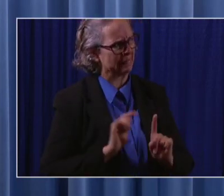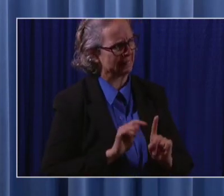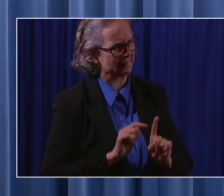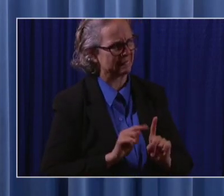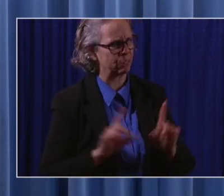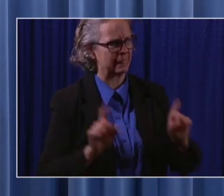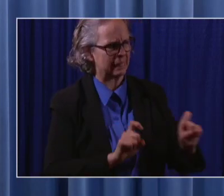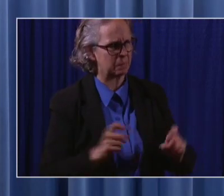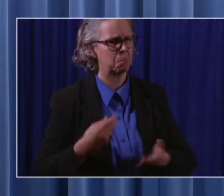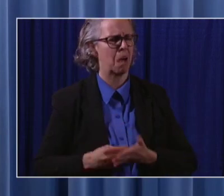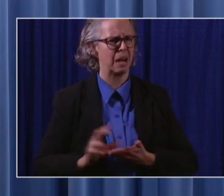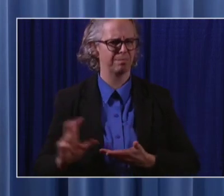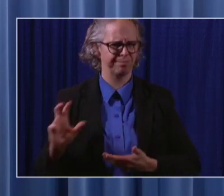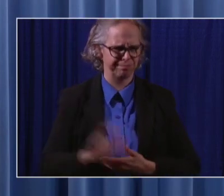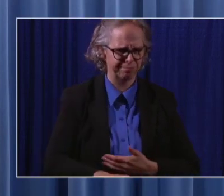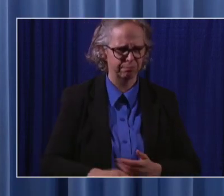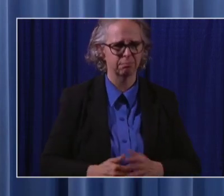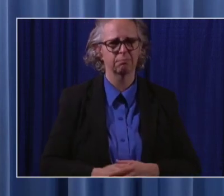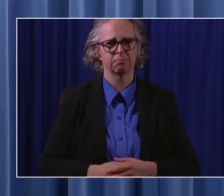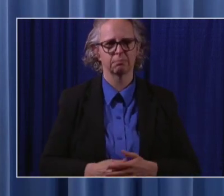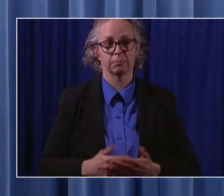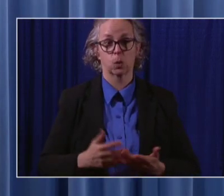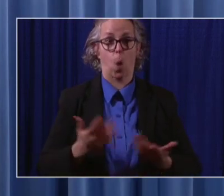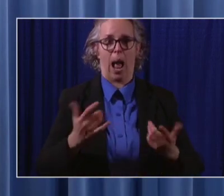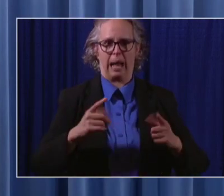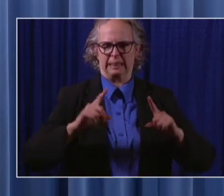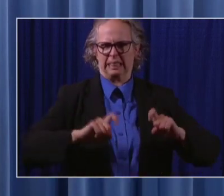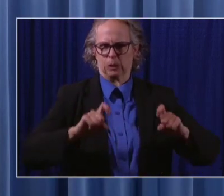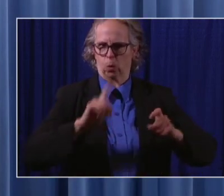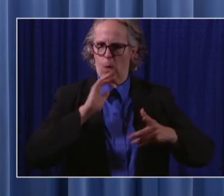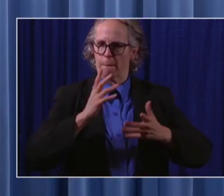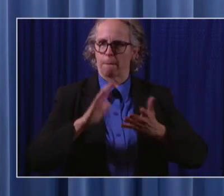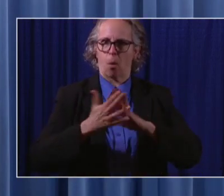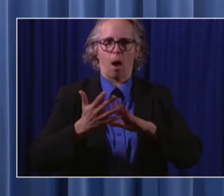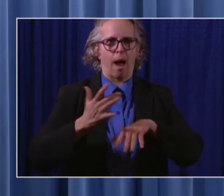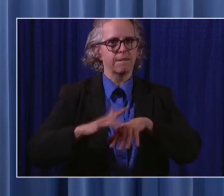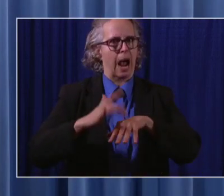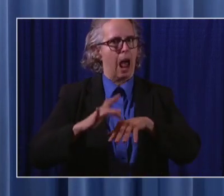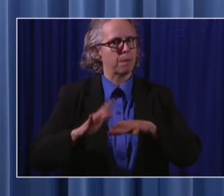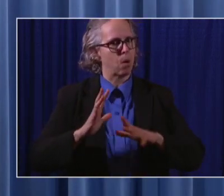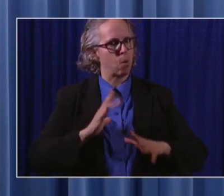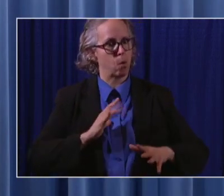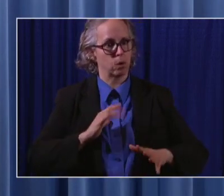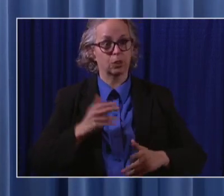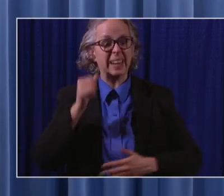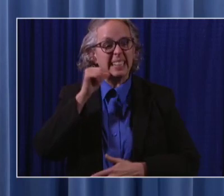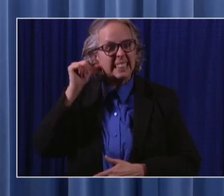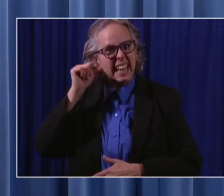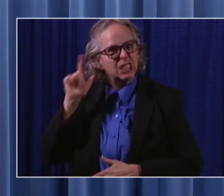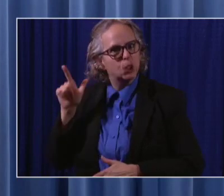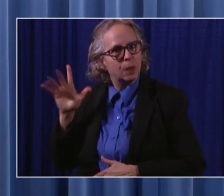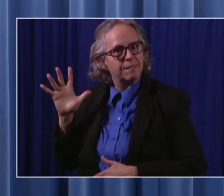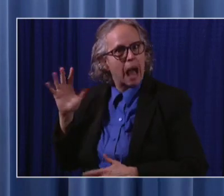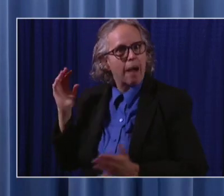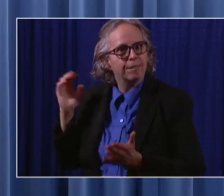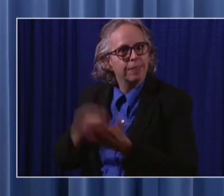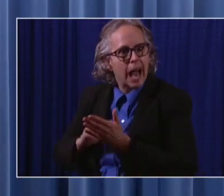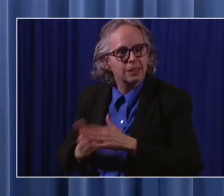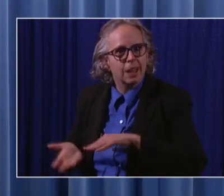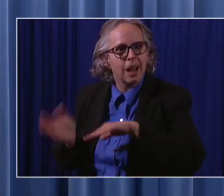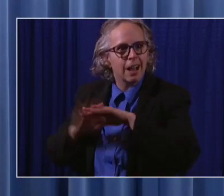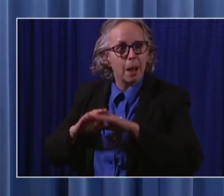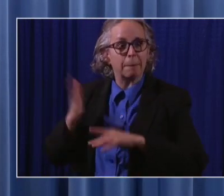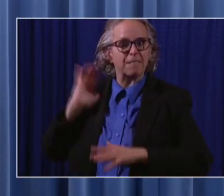going to become more and more available. We've been able in Ohio, I think yesterday we were at 25,000. It wasn't too long ago we were at 8,000,